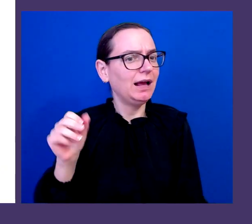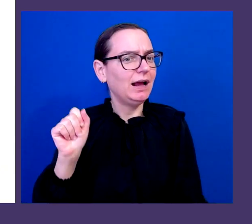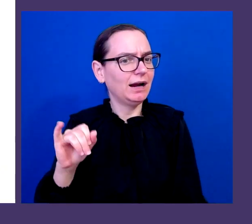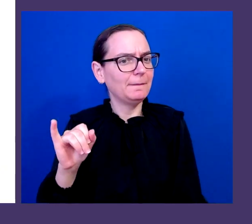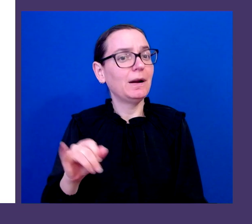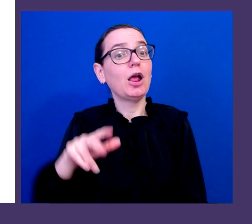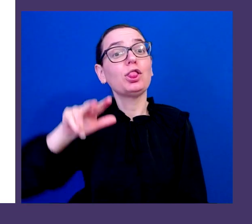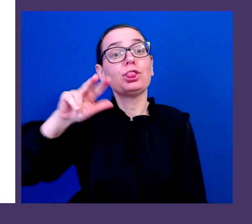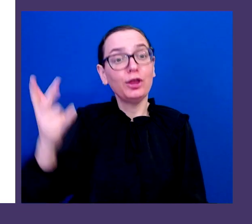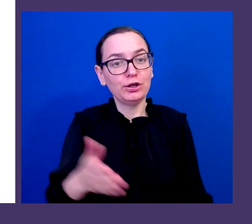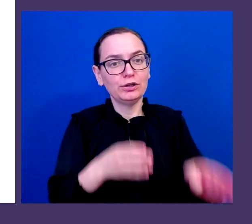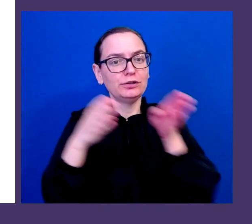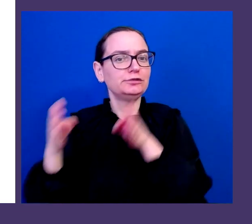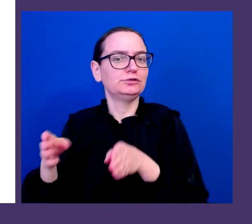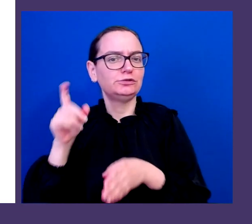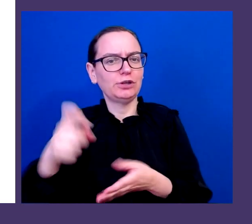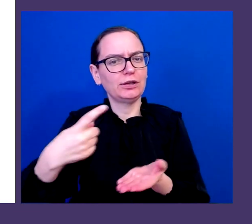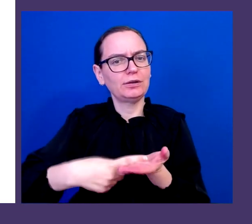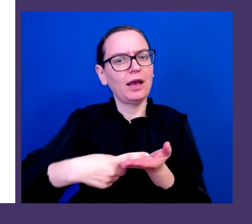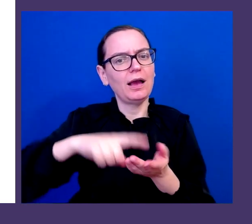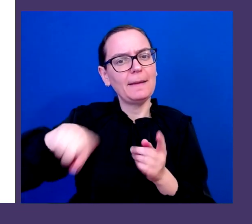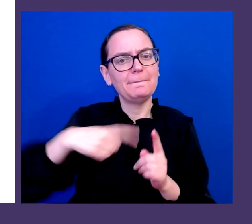Speech Accessibility Project.